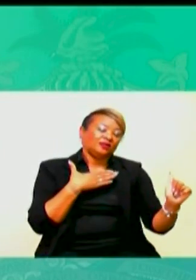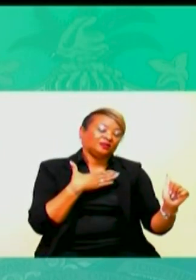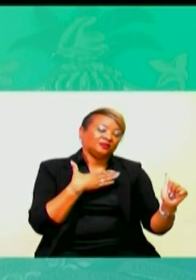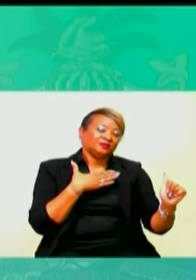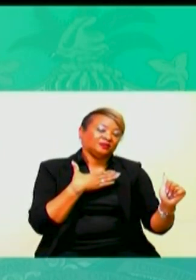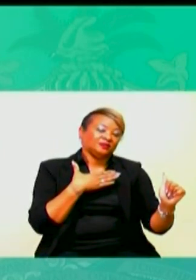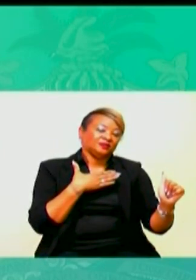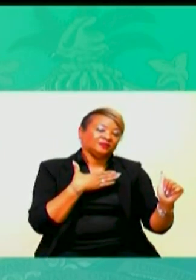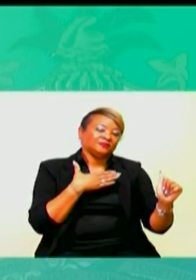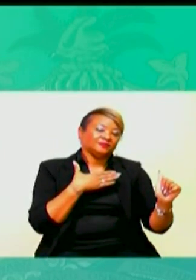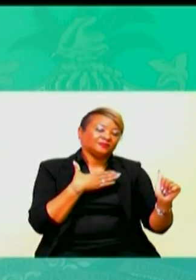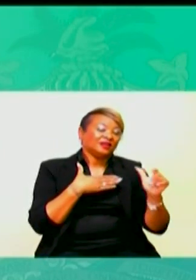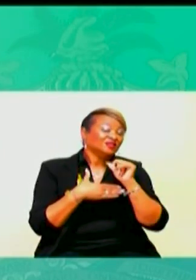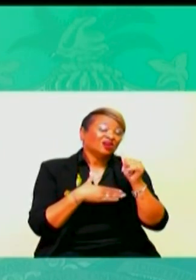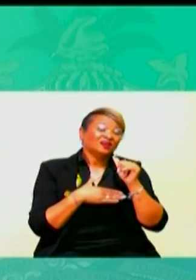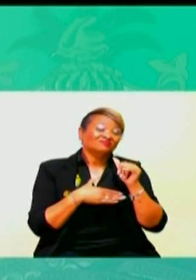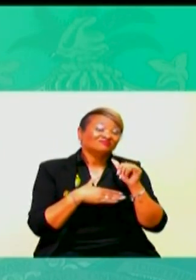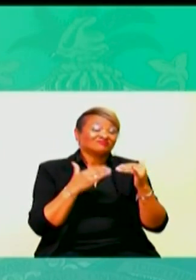it ain't $90 million,